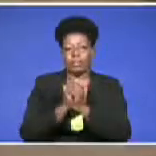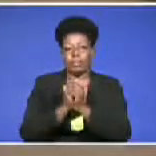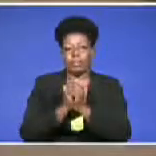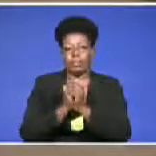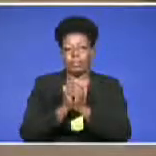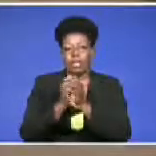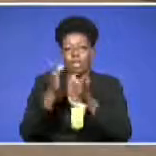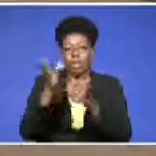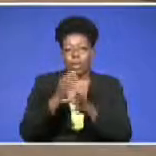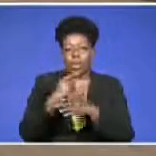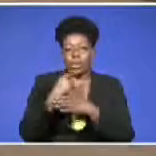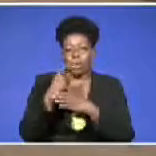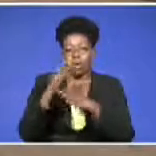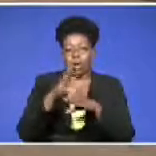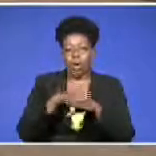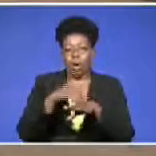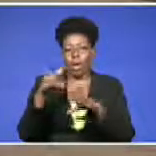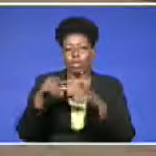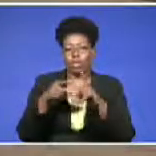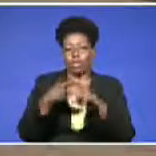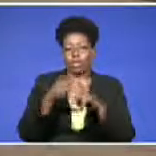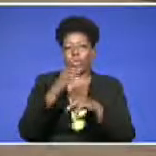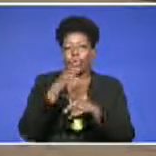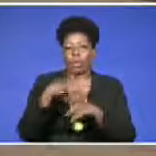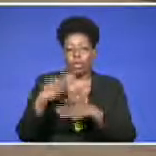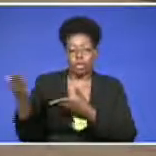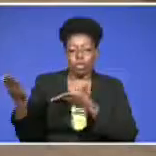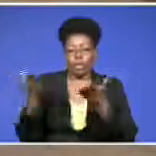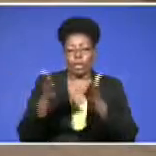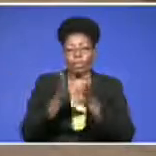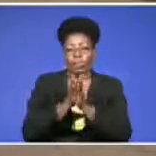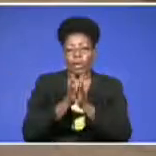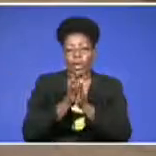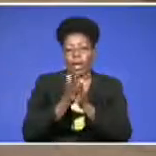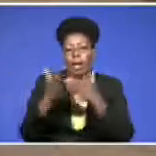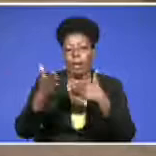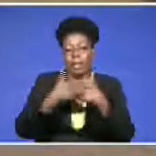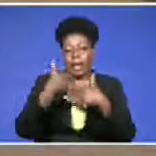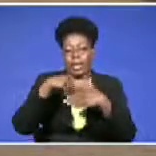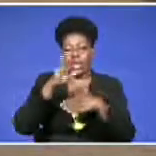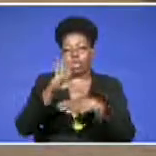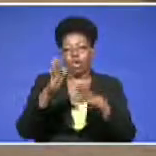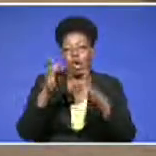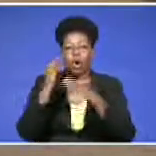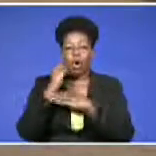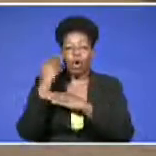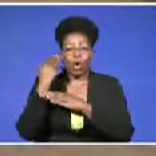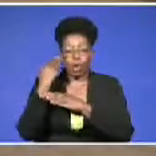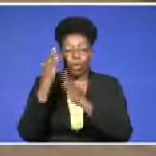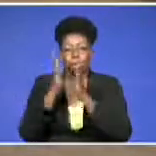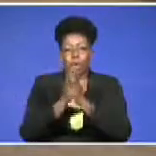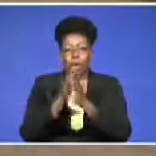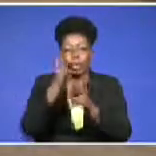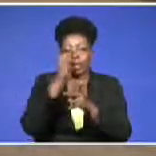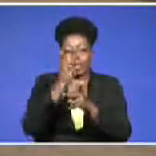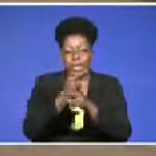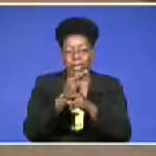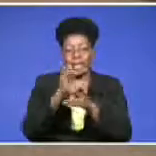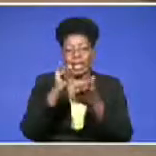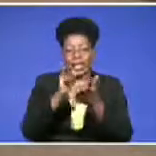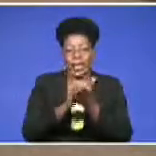say a clarion call out to the women out there to bring prayer back in your home. Allow that prayer. Prayer would keep the child.